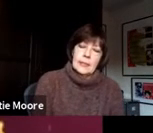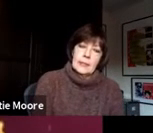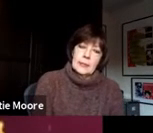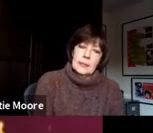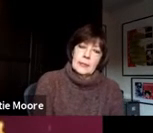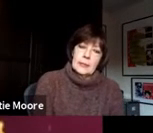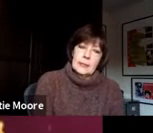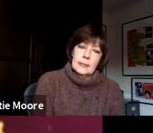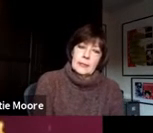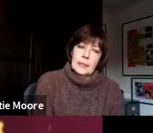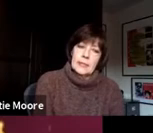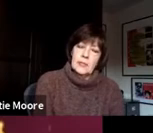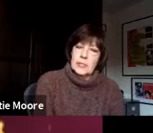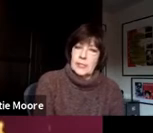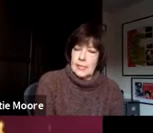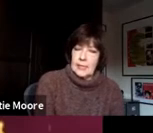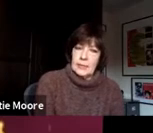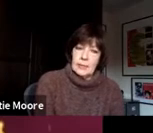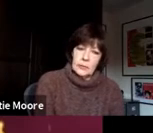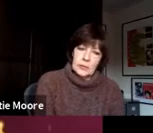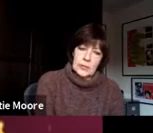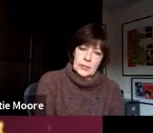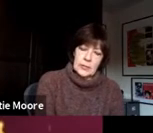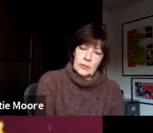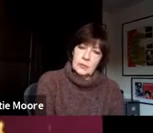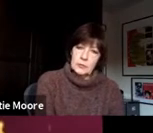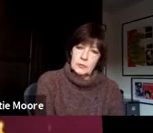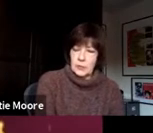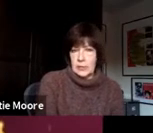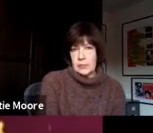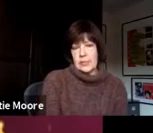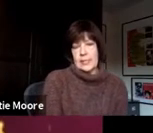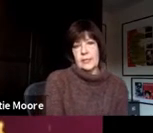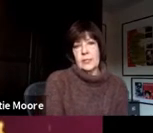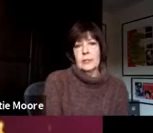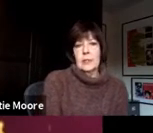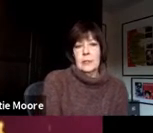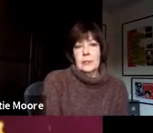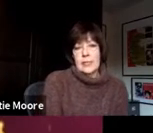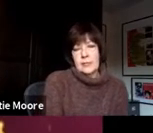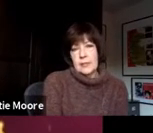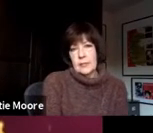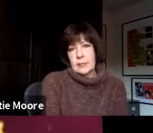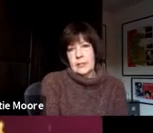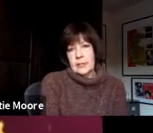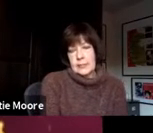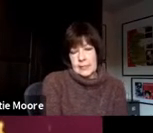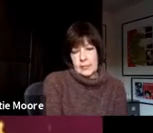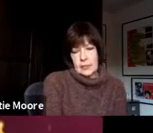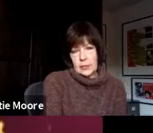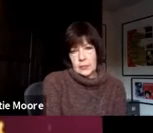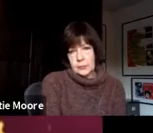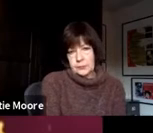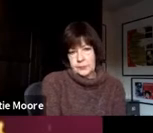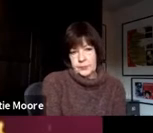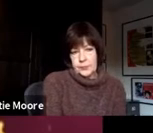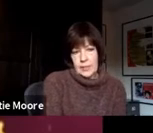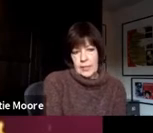And as of today, we're looking at over 400,000 deaths in the United States